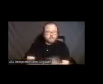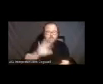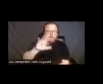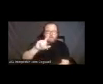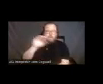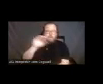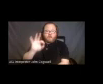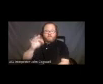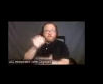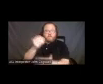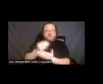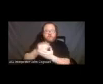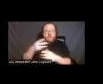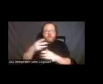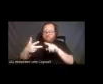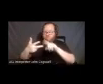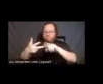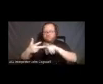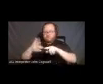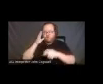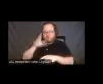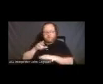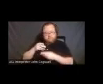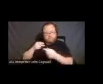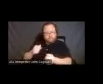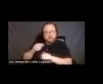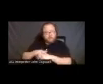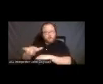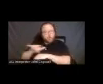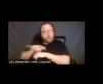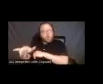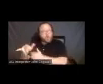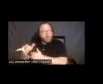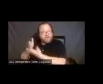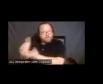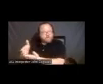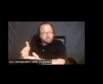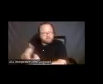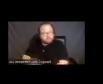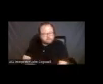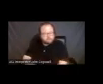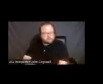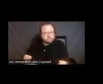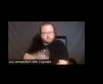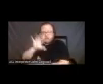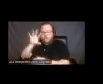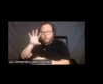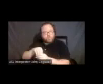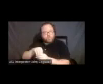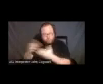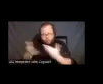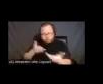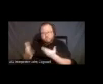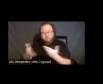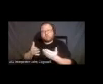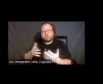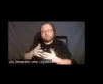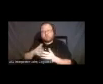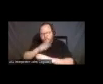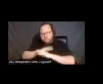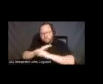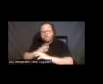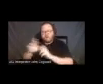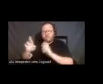51% of the funds in this component will be spent on early intervention. This can include services that prevent, respond, or